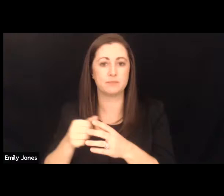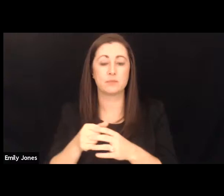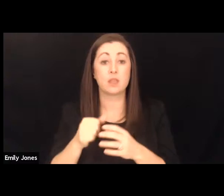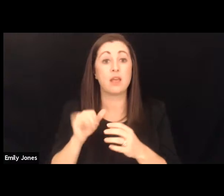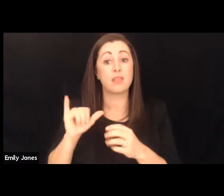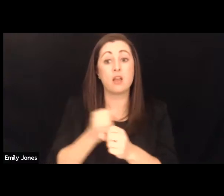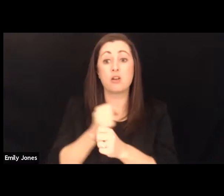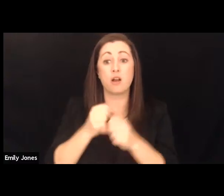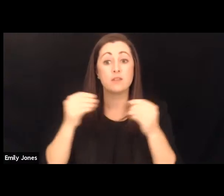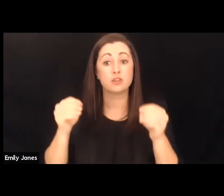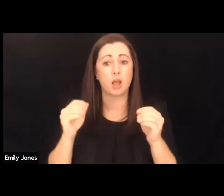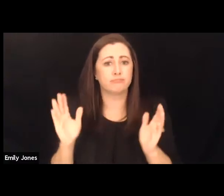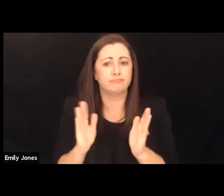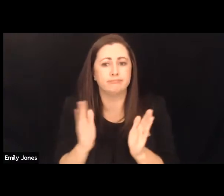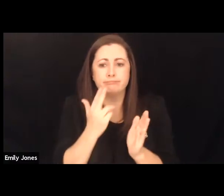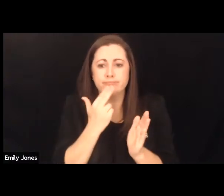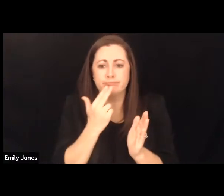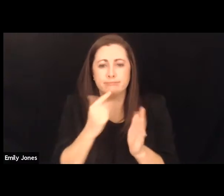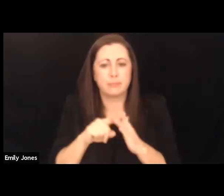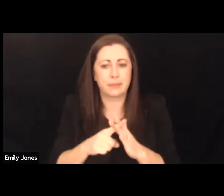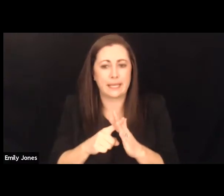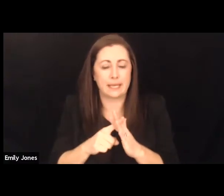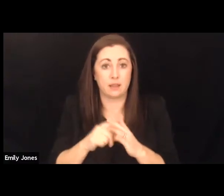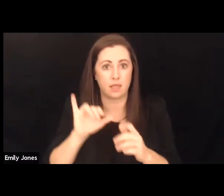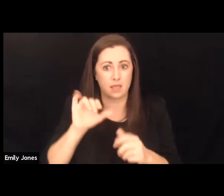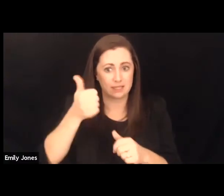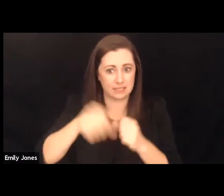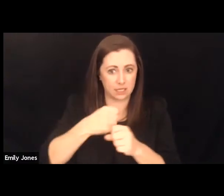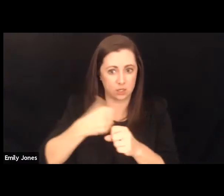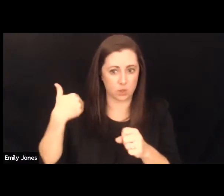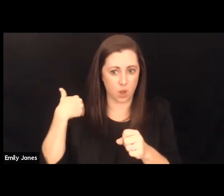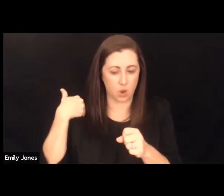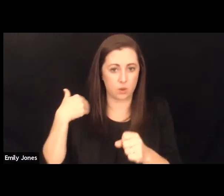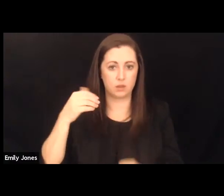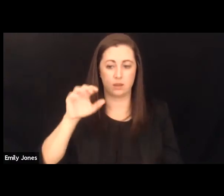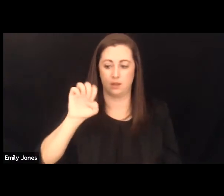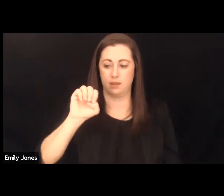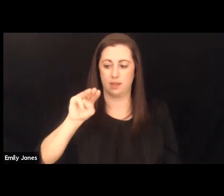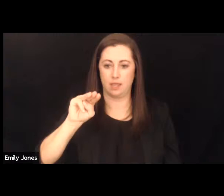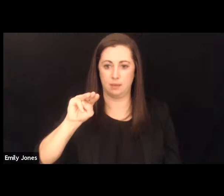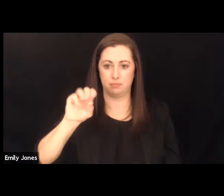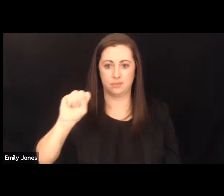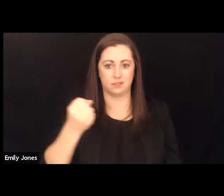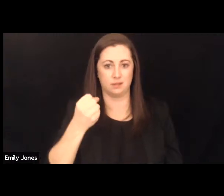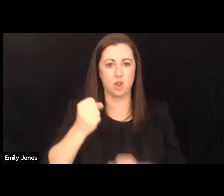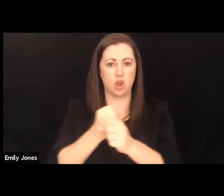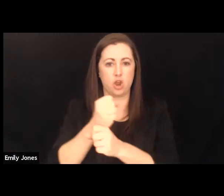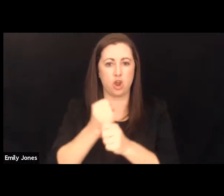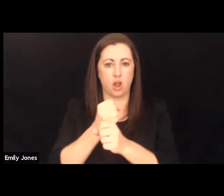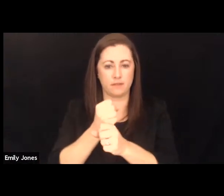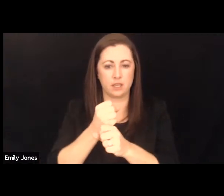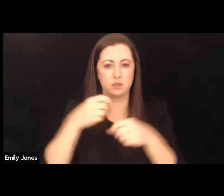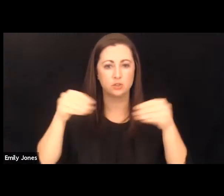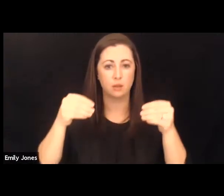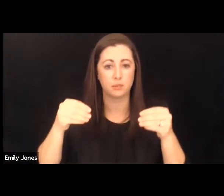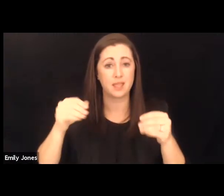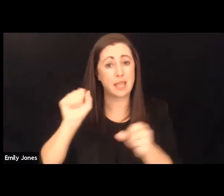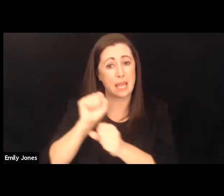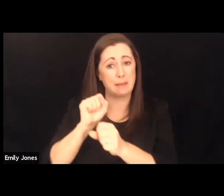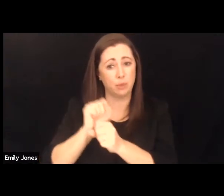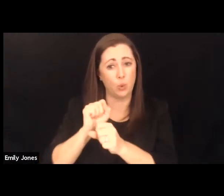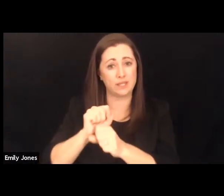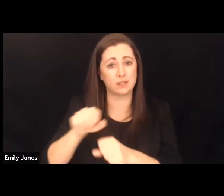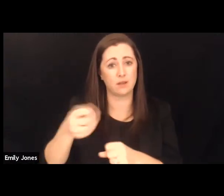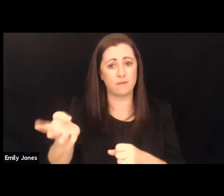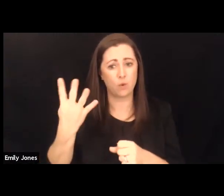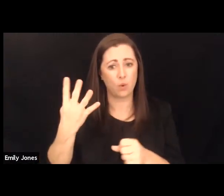Well, that was 10 years ago. Emily Hillman, now Em's coffee shop, now employs 4 people, all with